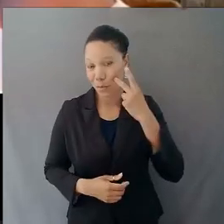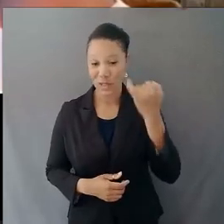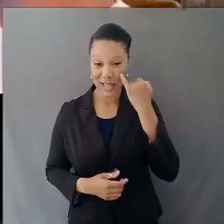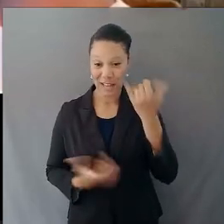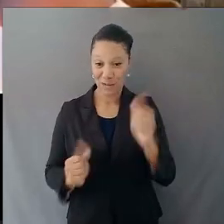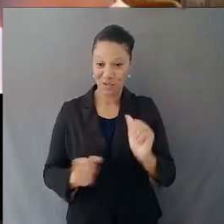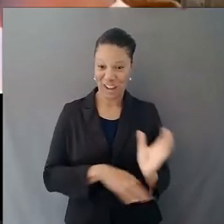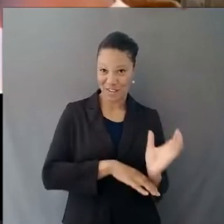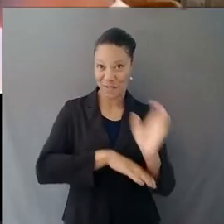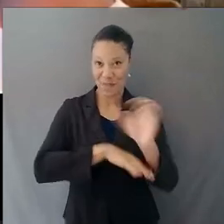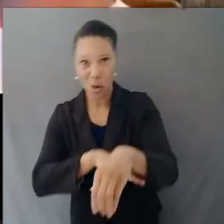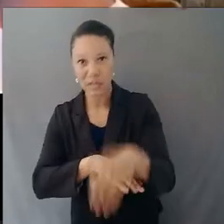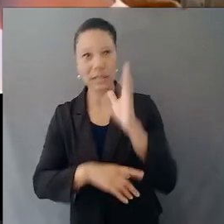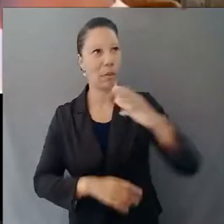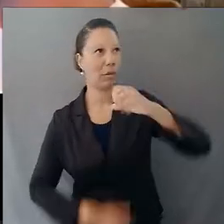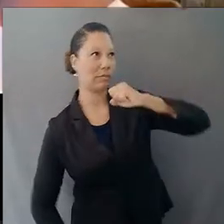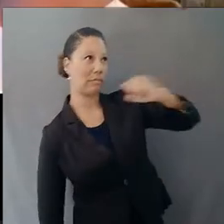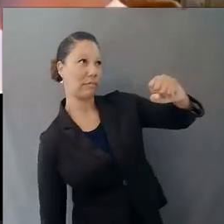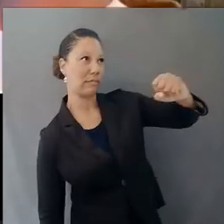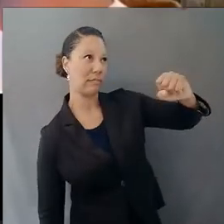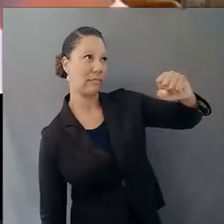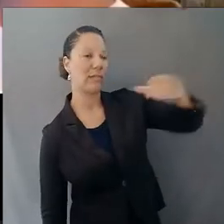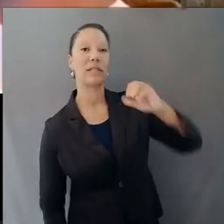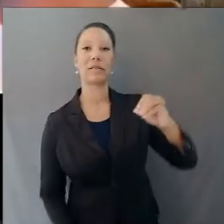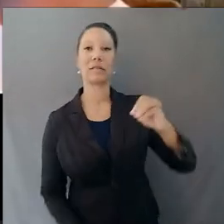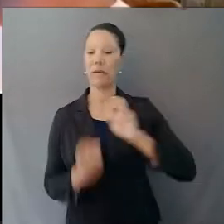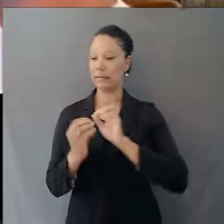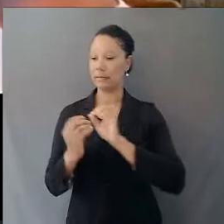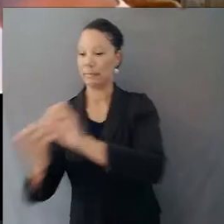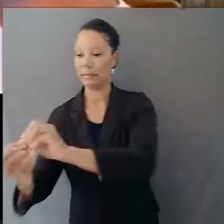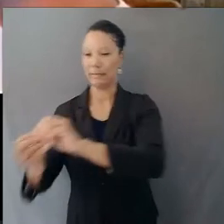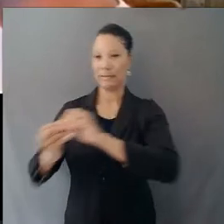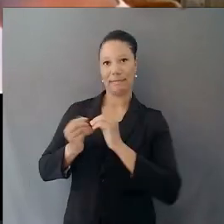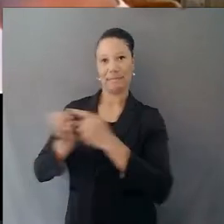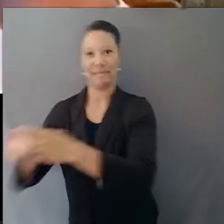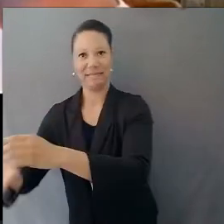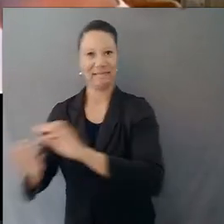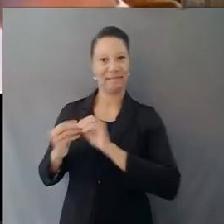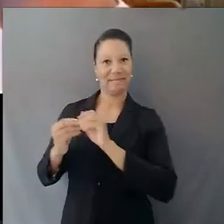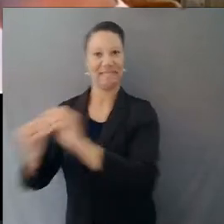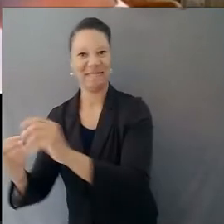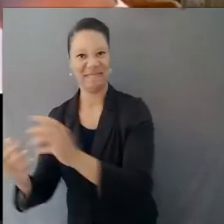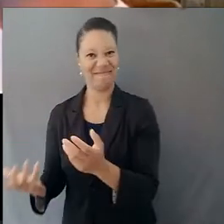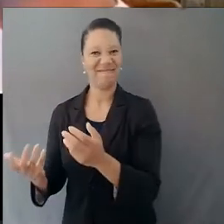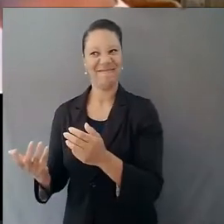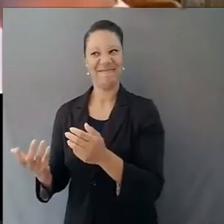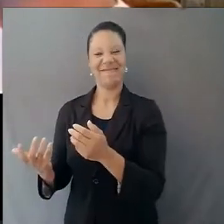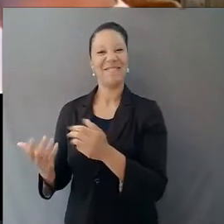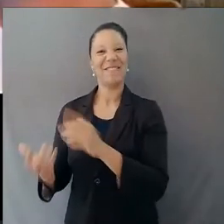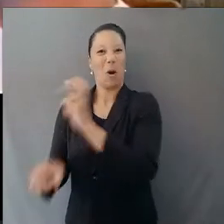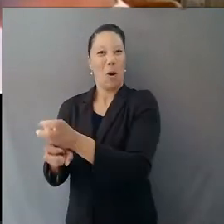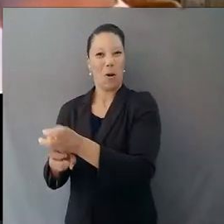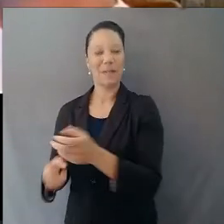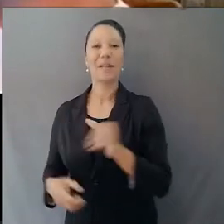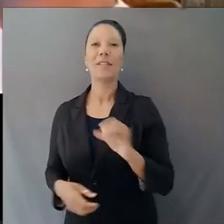someone, the more they're going to want to push back. So the more it becomes a battle. So instead, you want to offer those vegetables and